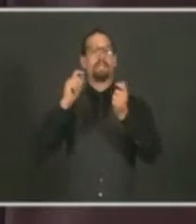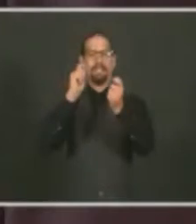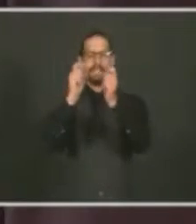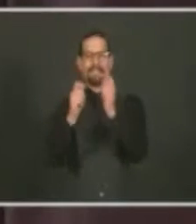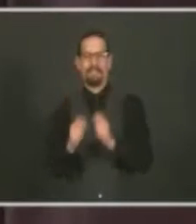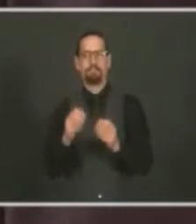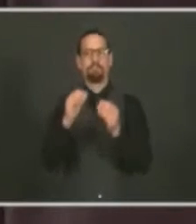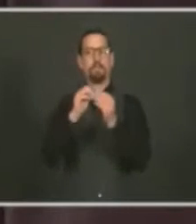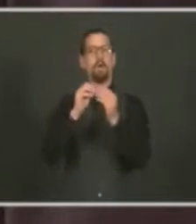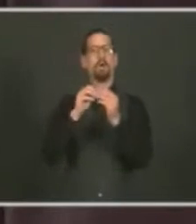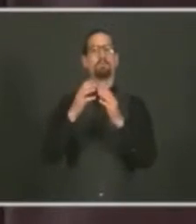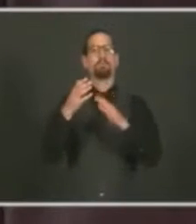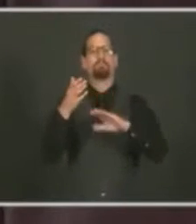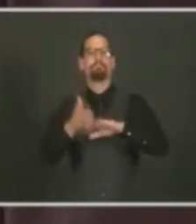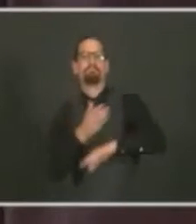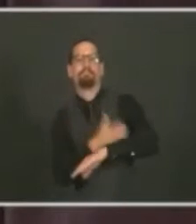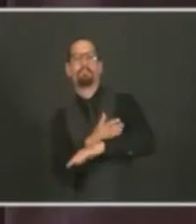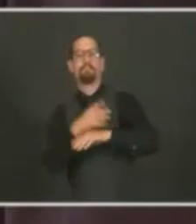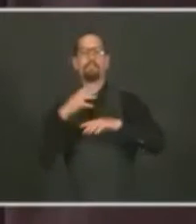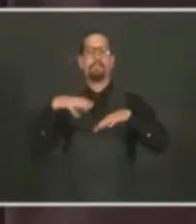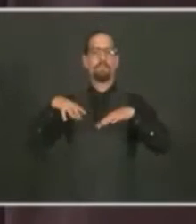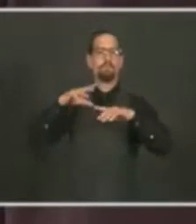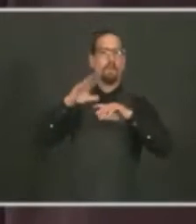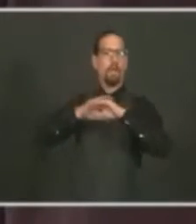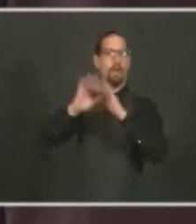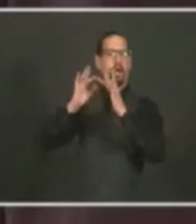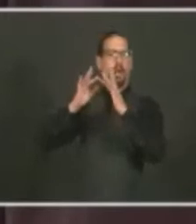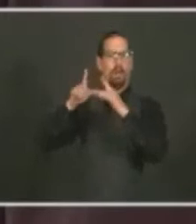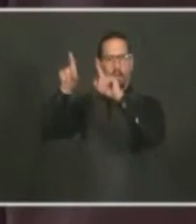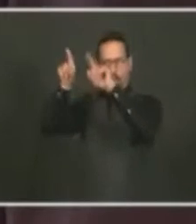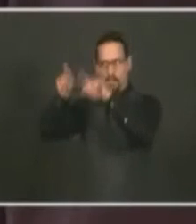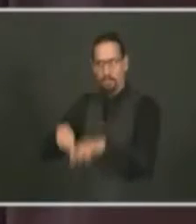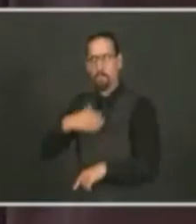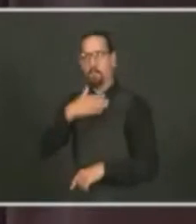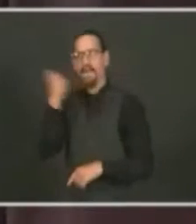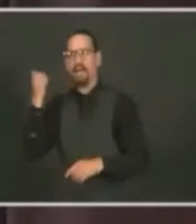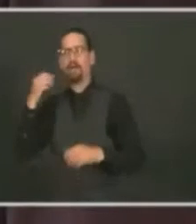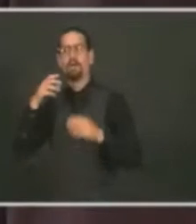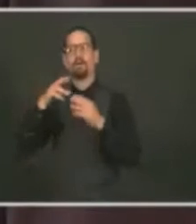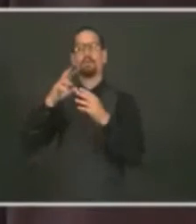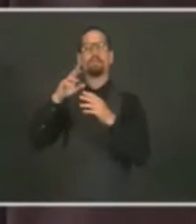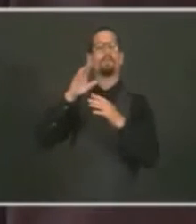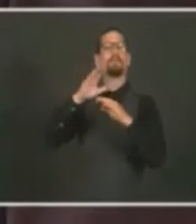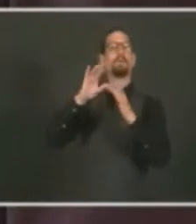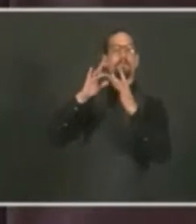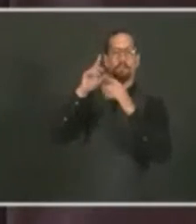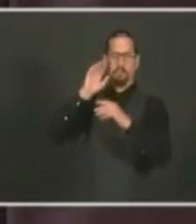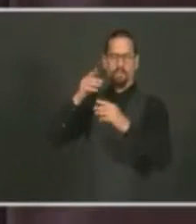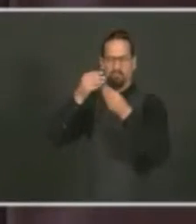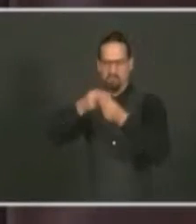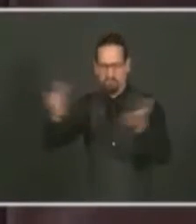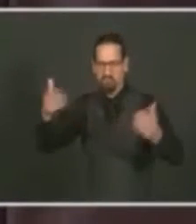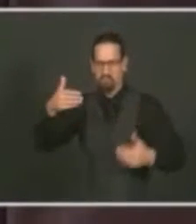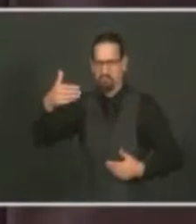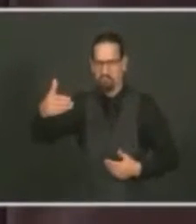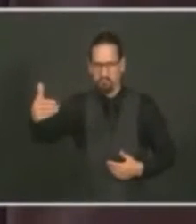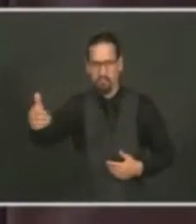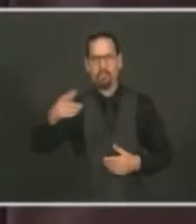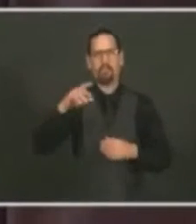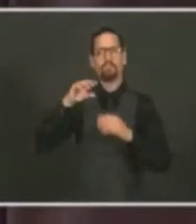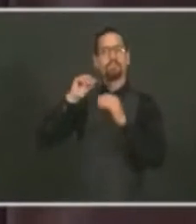get tested, you can just go to that portal and get your results, but we're not quite there yet. So